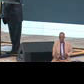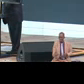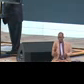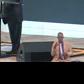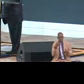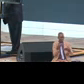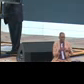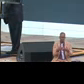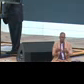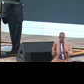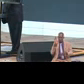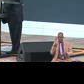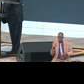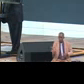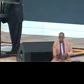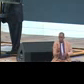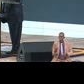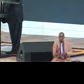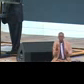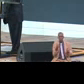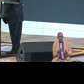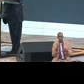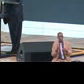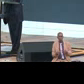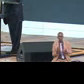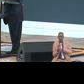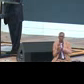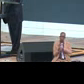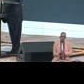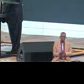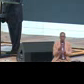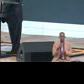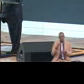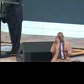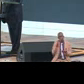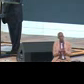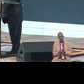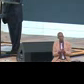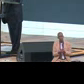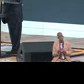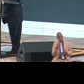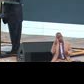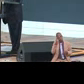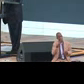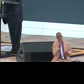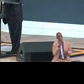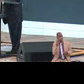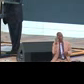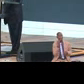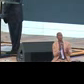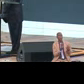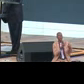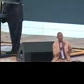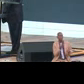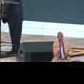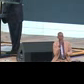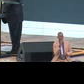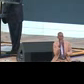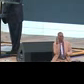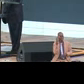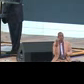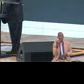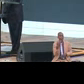hand, and whatever he can do to intimidate the husband. You are the head of the home, okay, be the